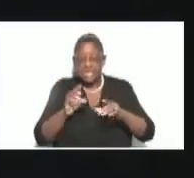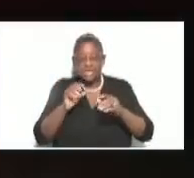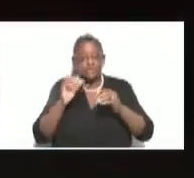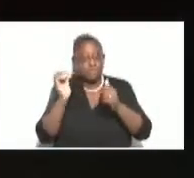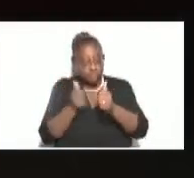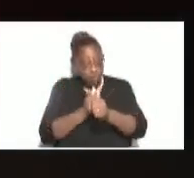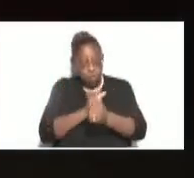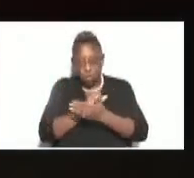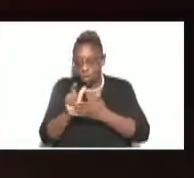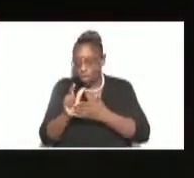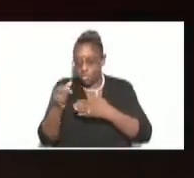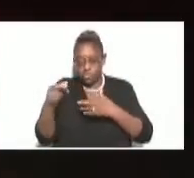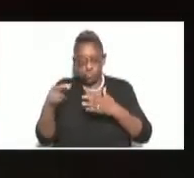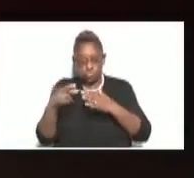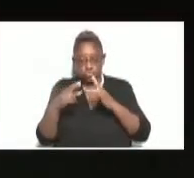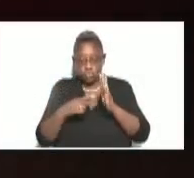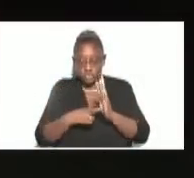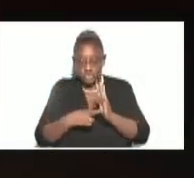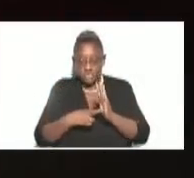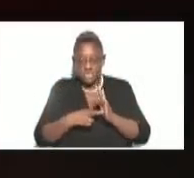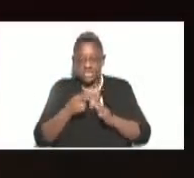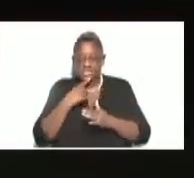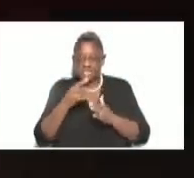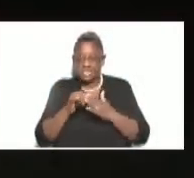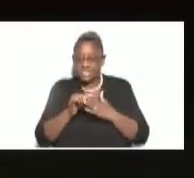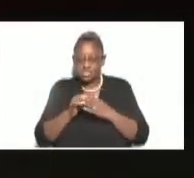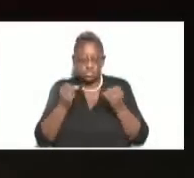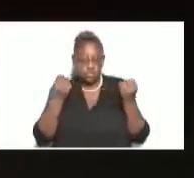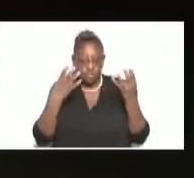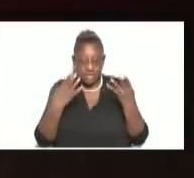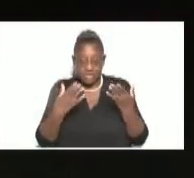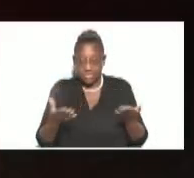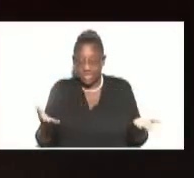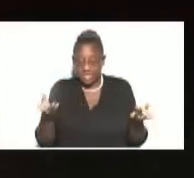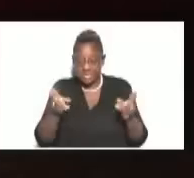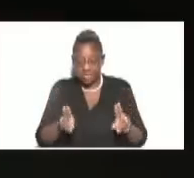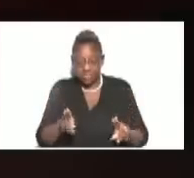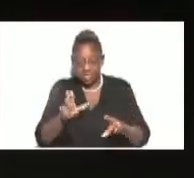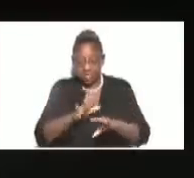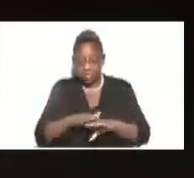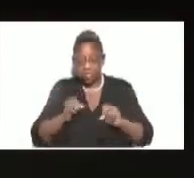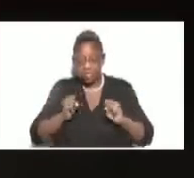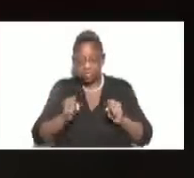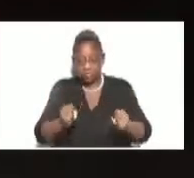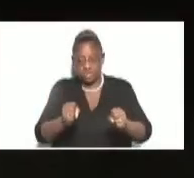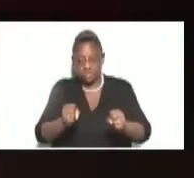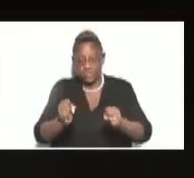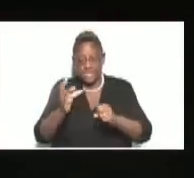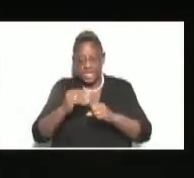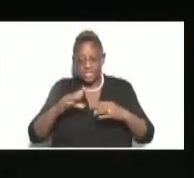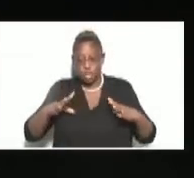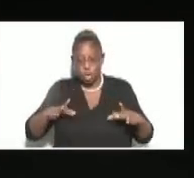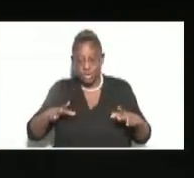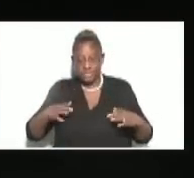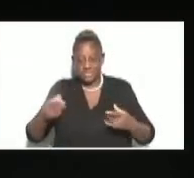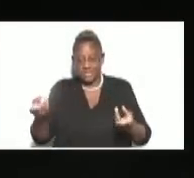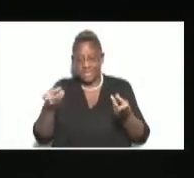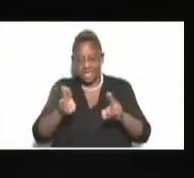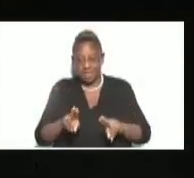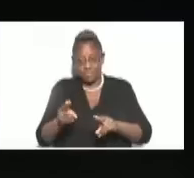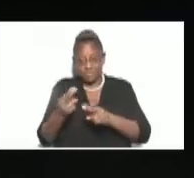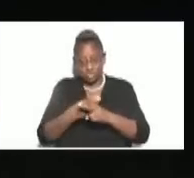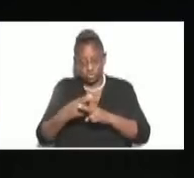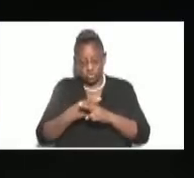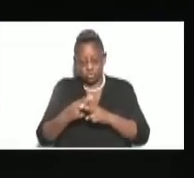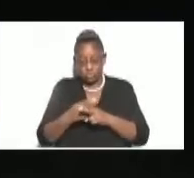rules. Traffic police now concerned over the high number of incidents on the streets. As the holidays near, residents can expect